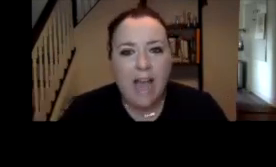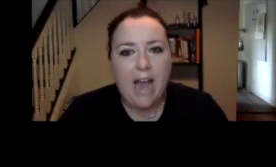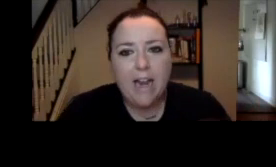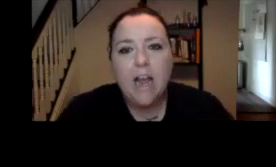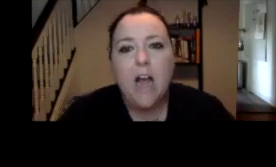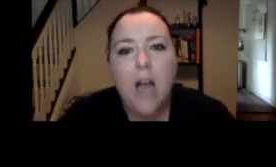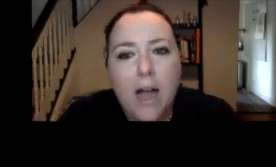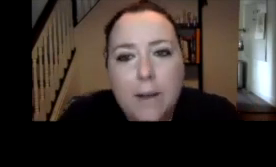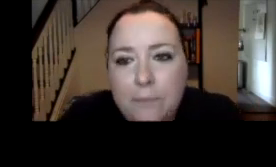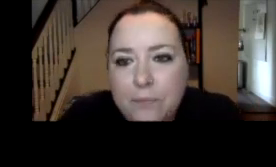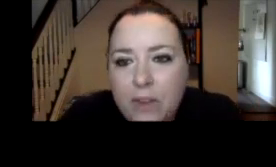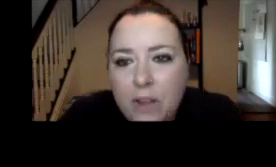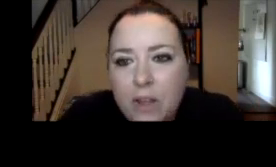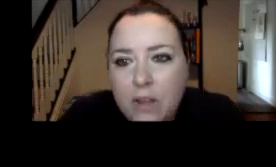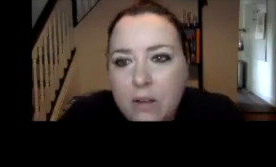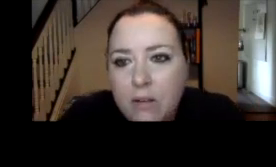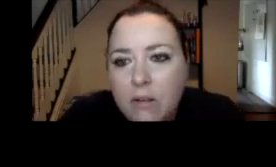looking at